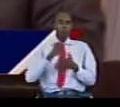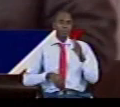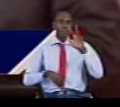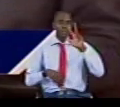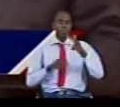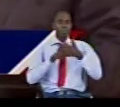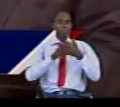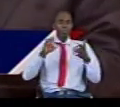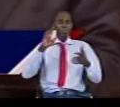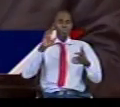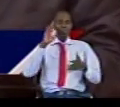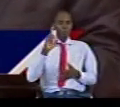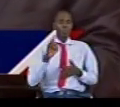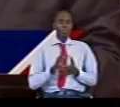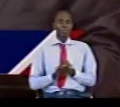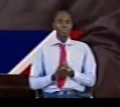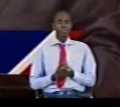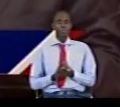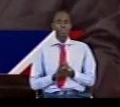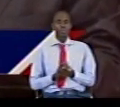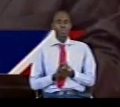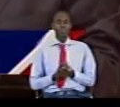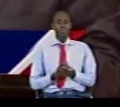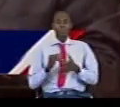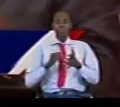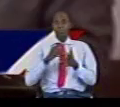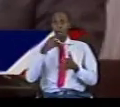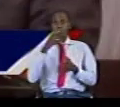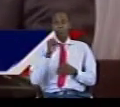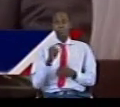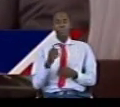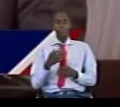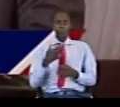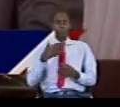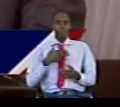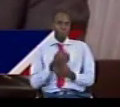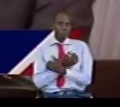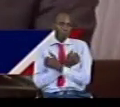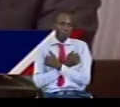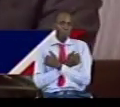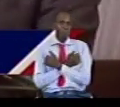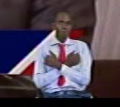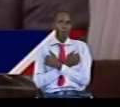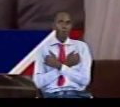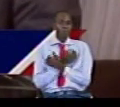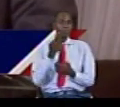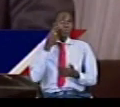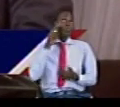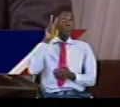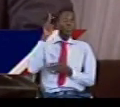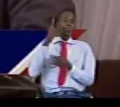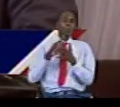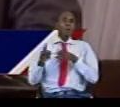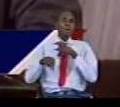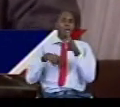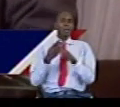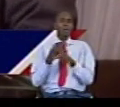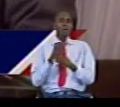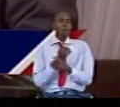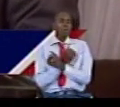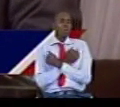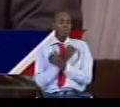reading from verse 1. It says, Beloved, behold, what manner of love the Father